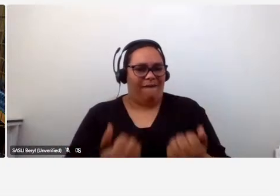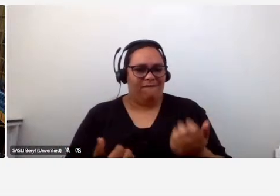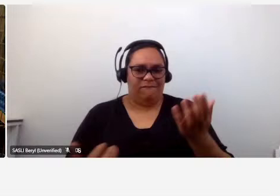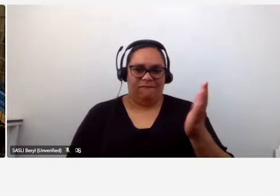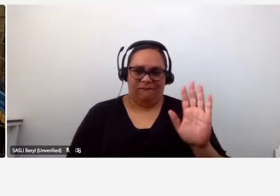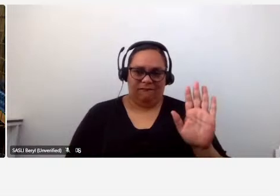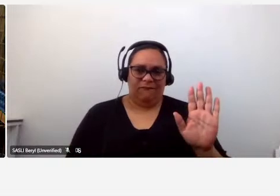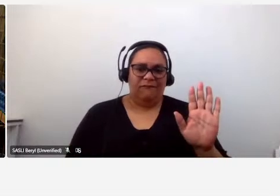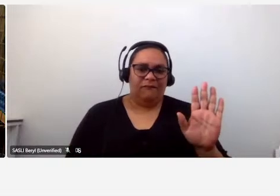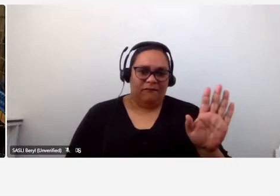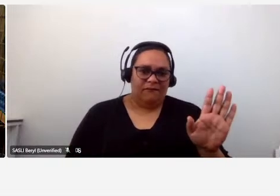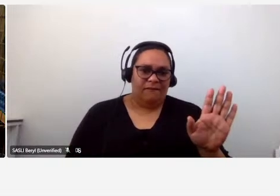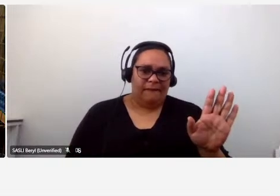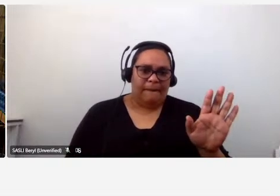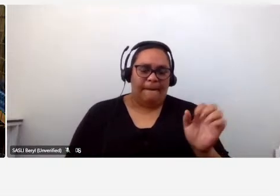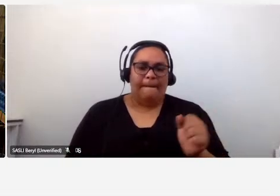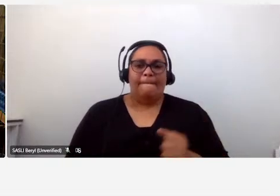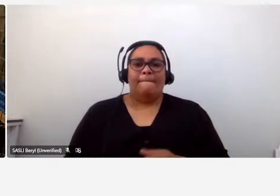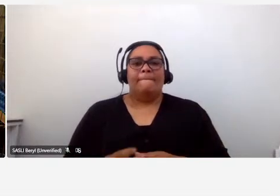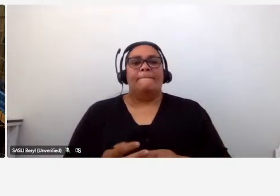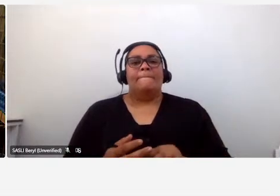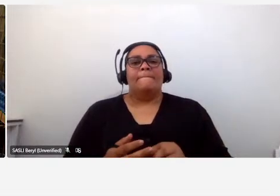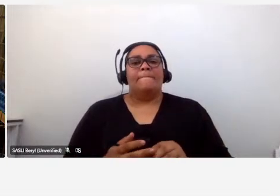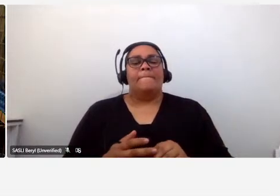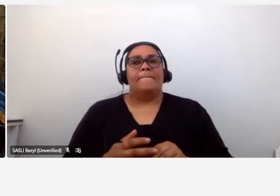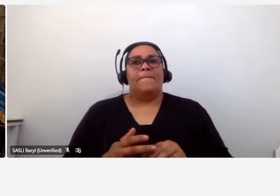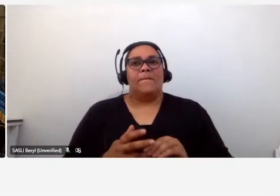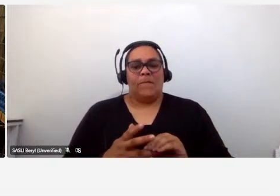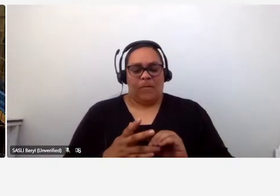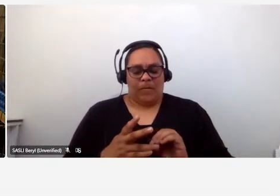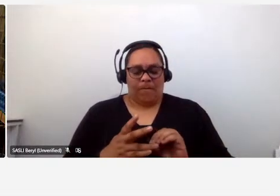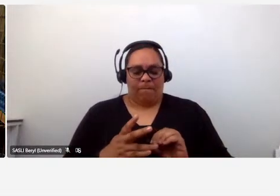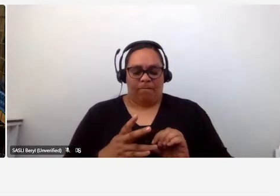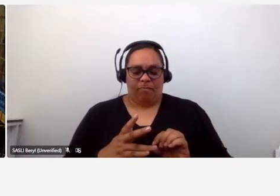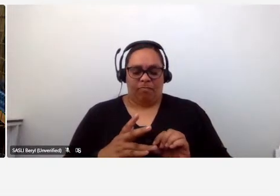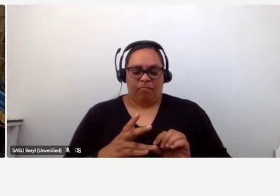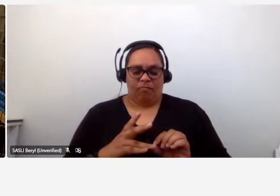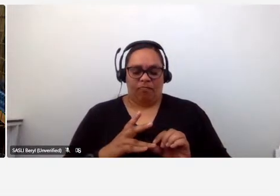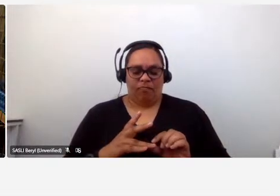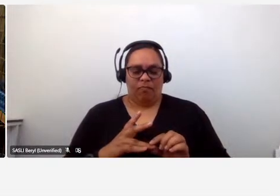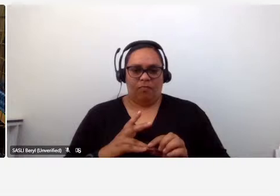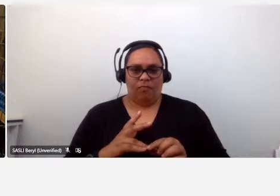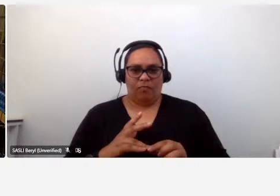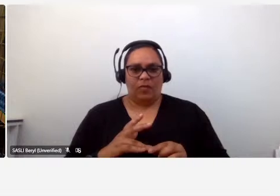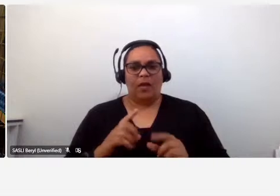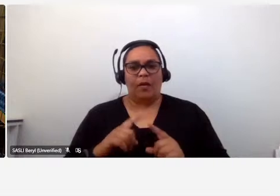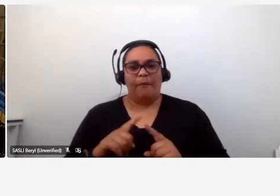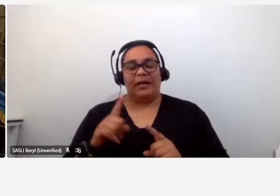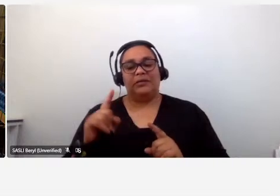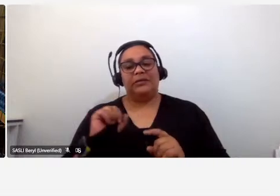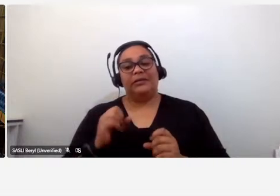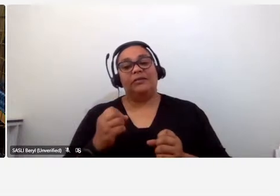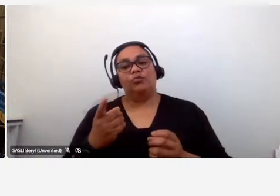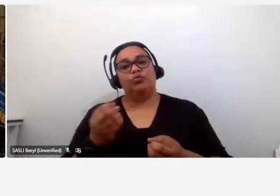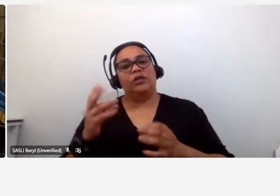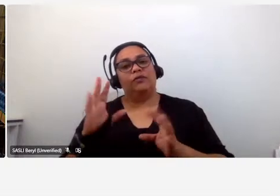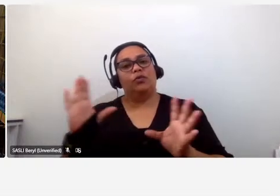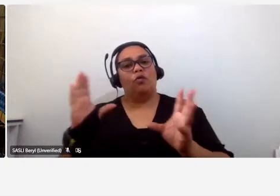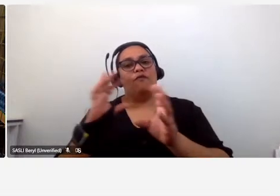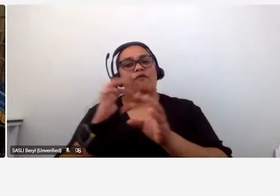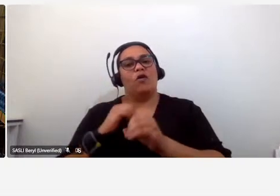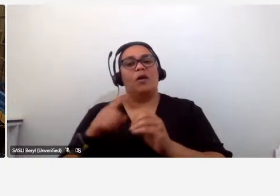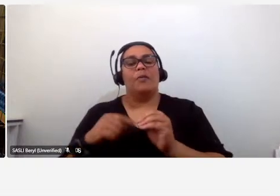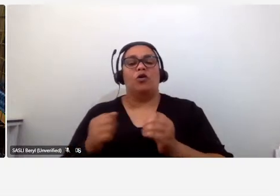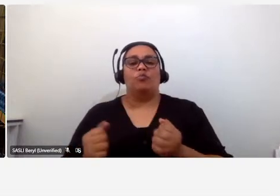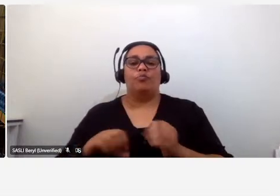And given the focus of the